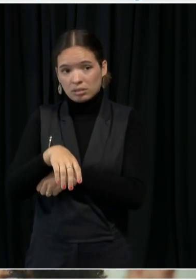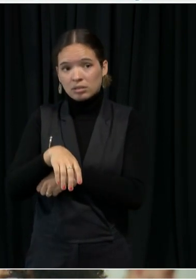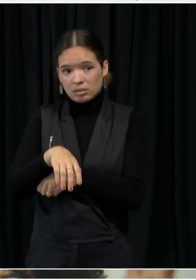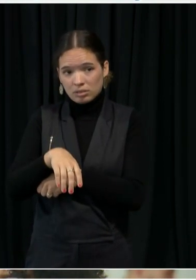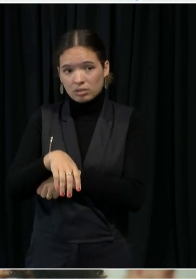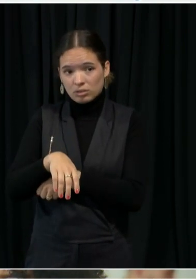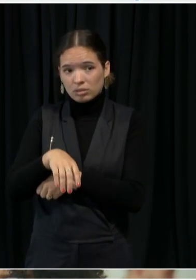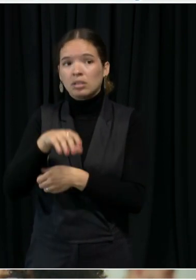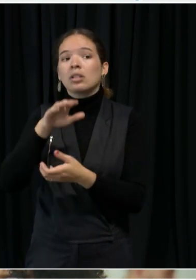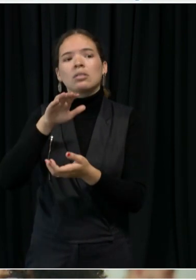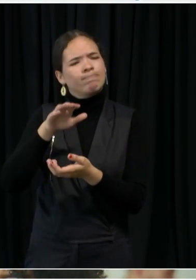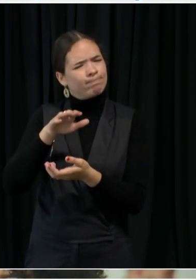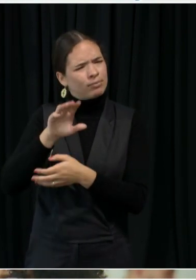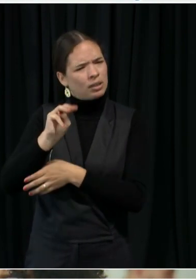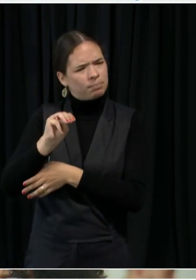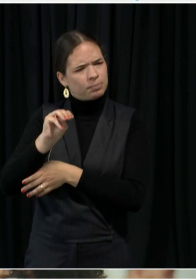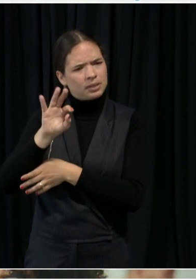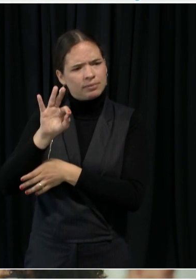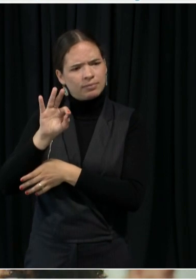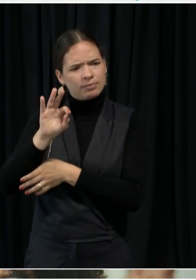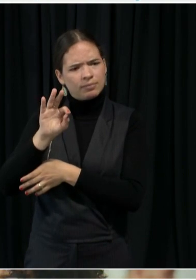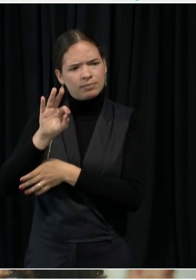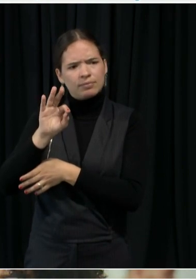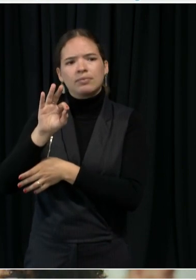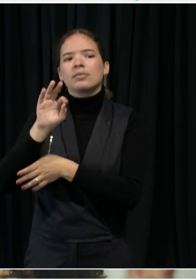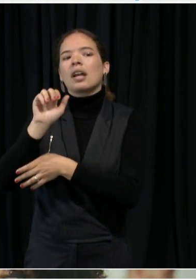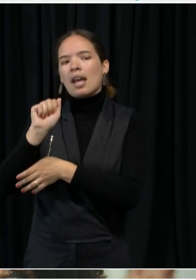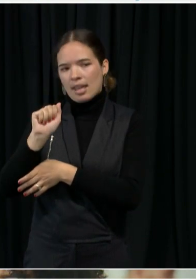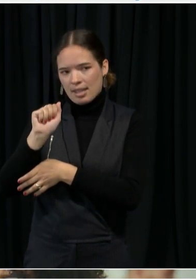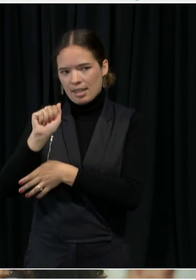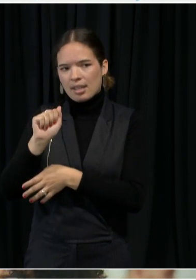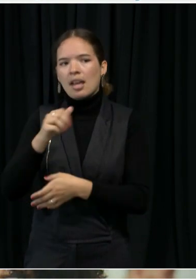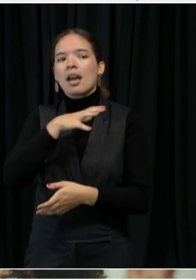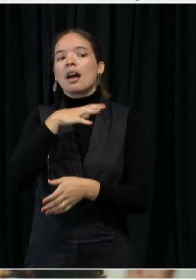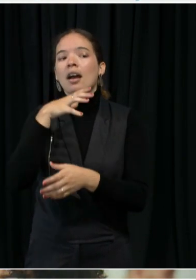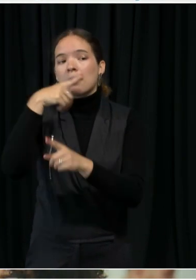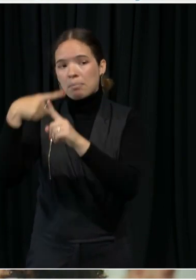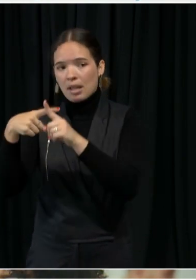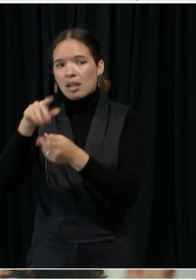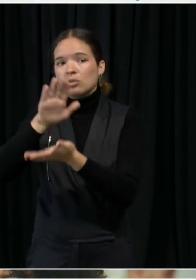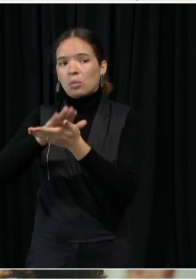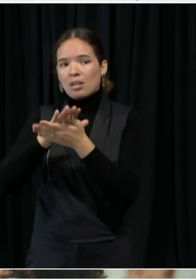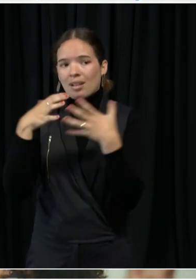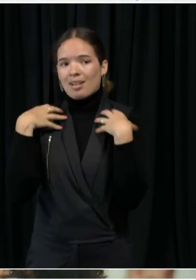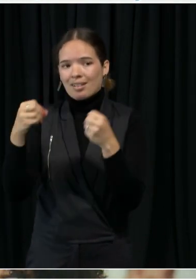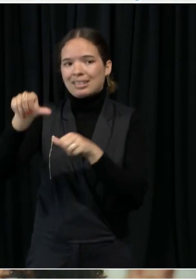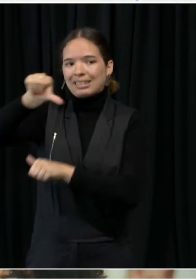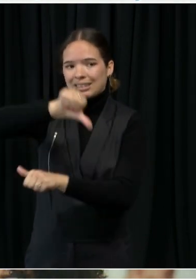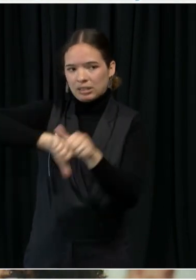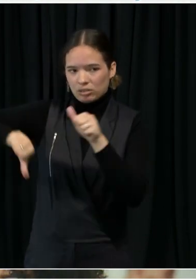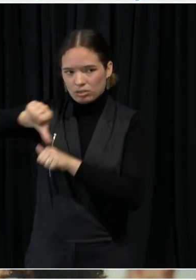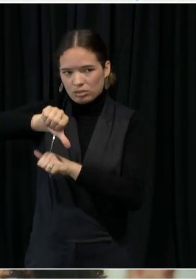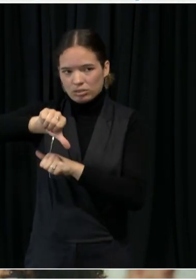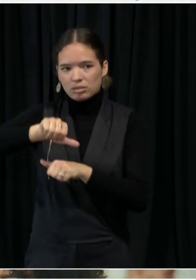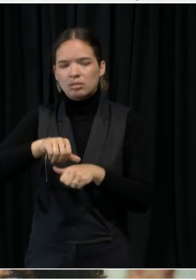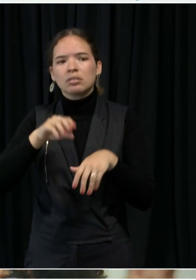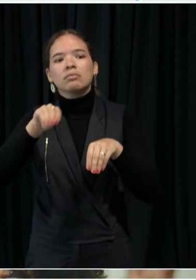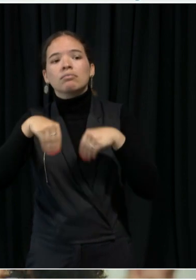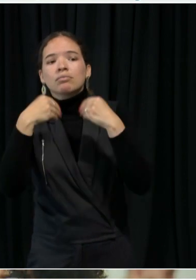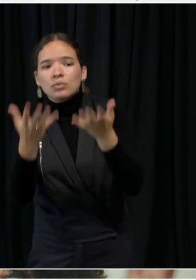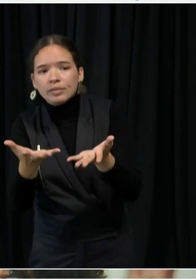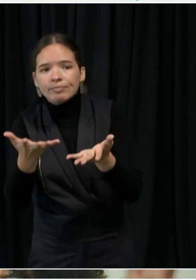really proud of the many, many years of healthcare, high quality healthcare delivery we've provided to the